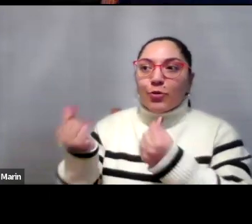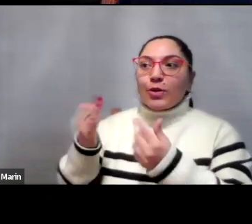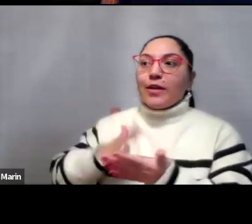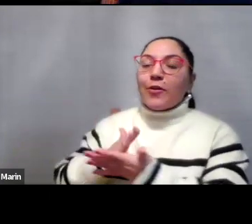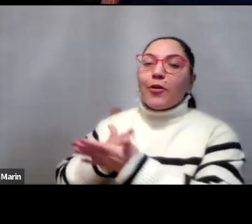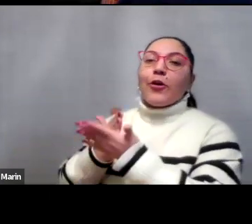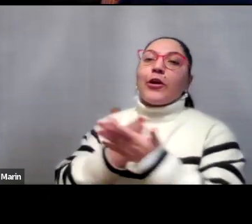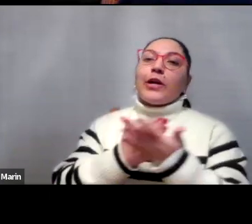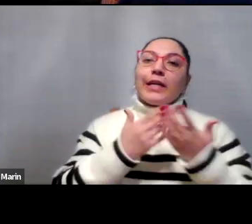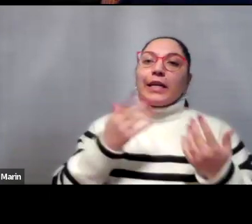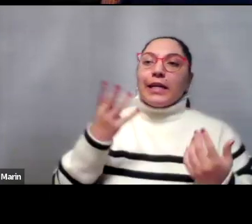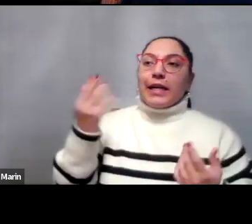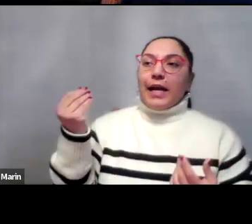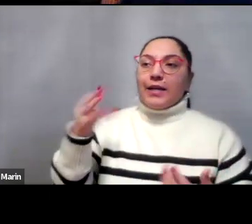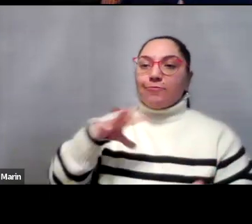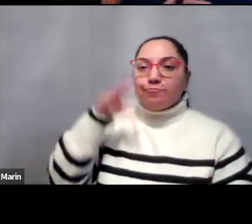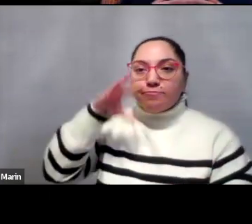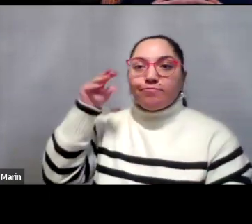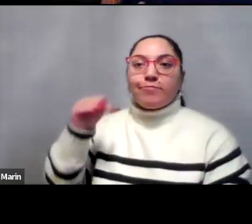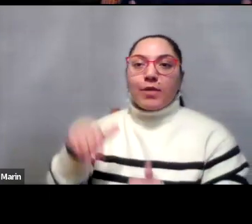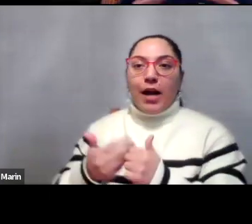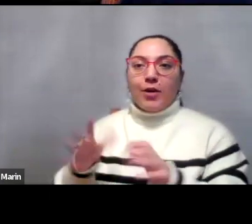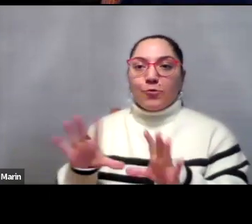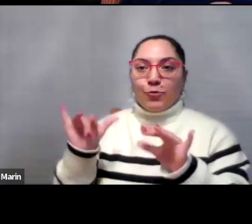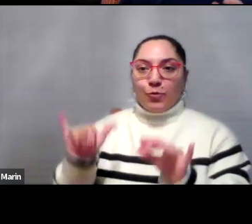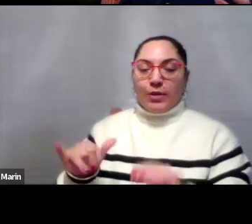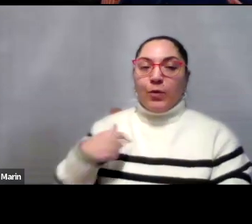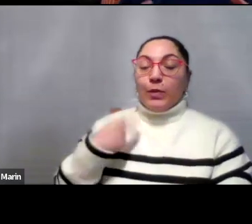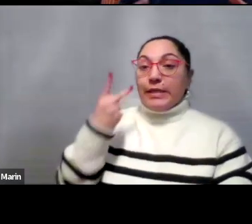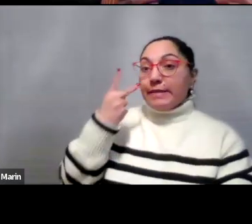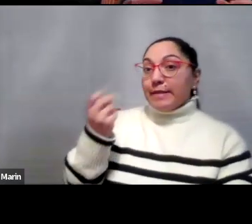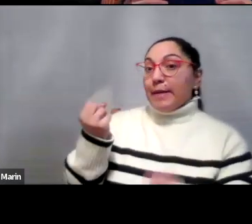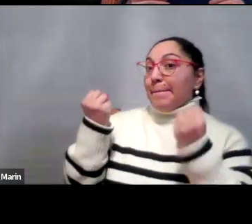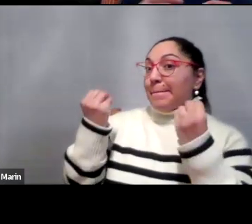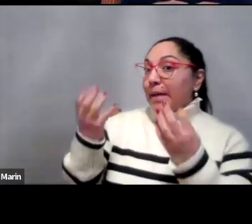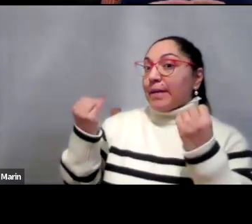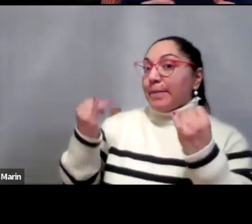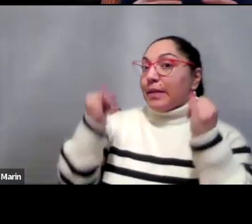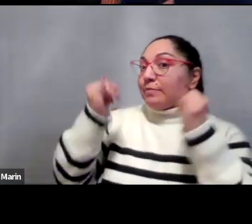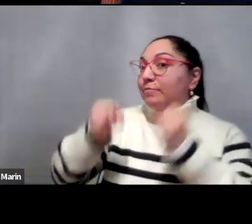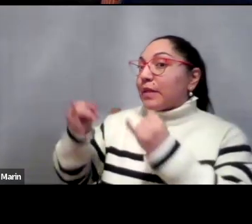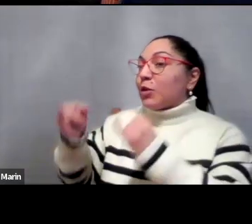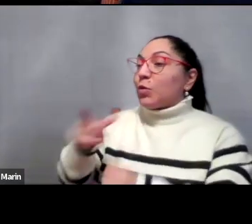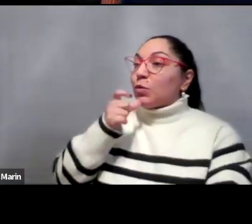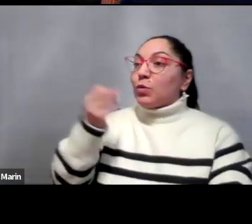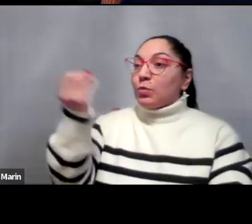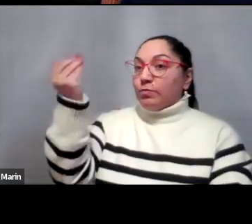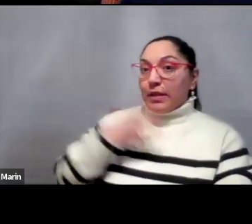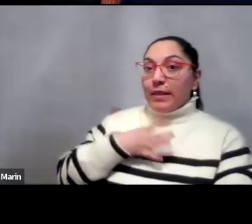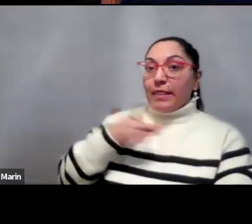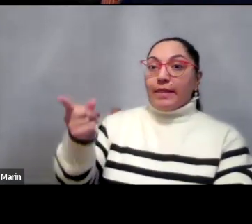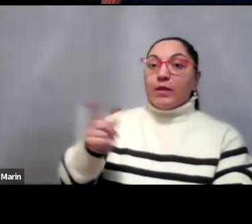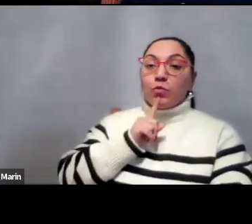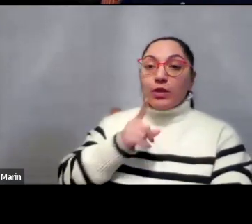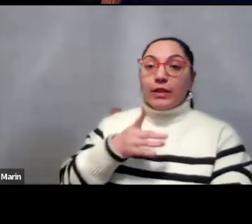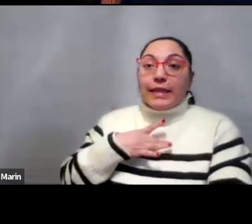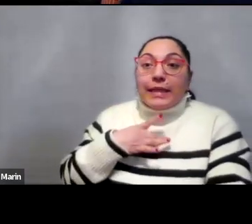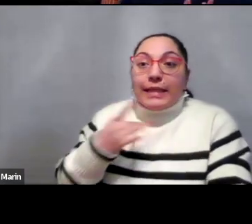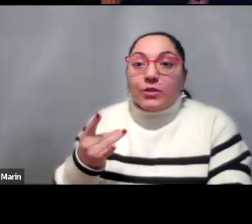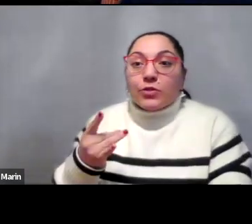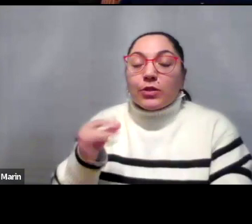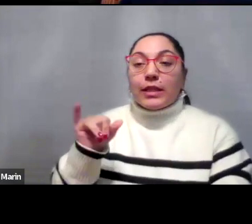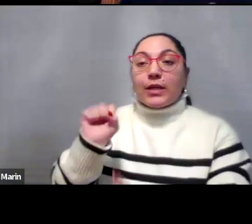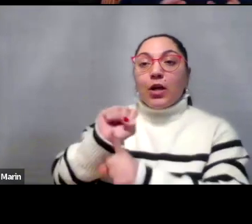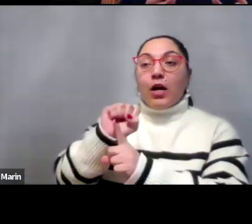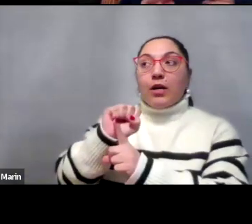cooking. Also, we see a lot of individuals in our services that tell us that they're interested in social skill